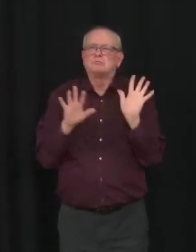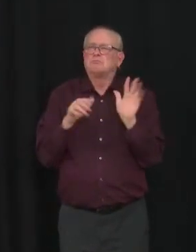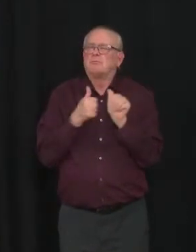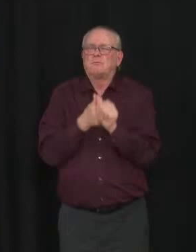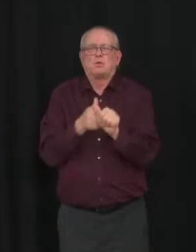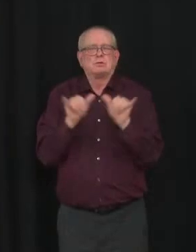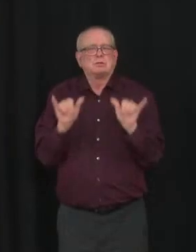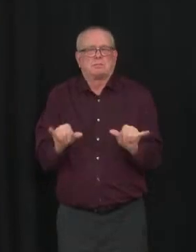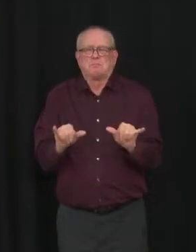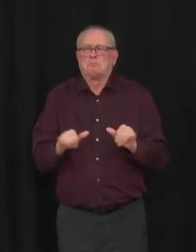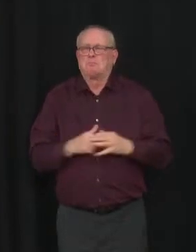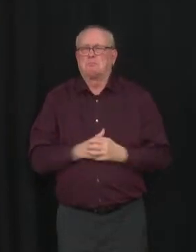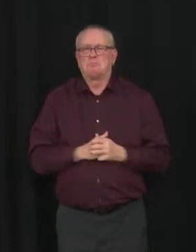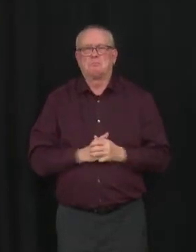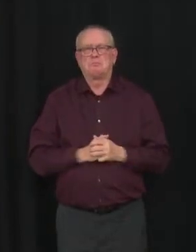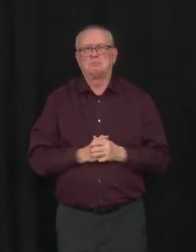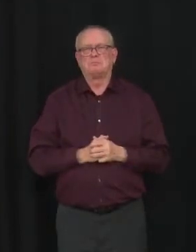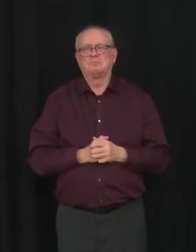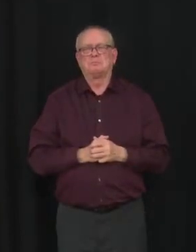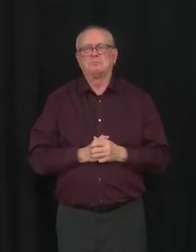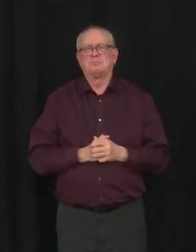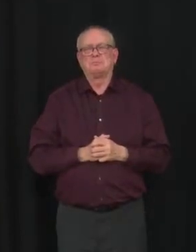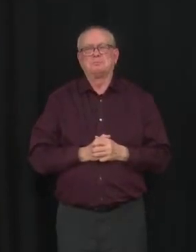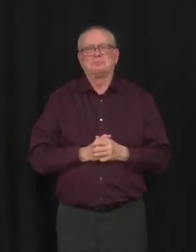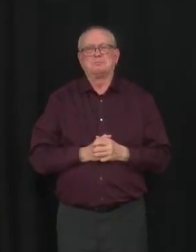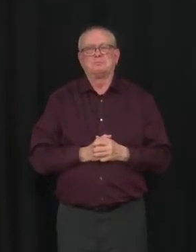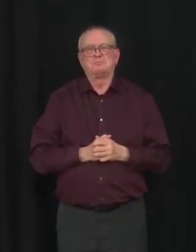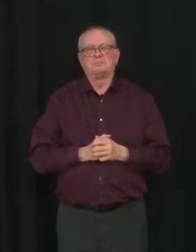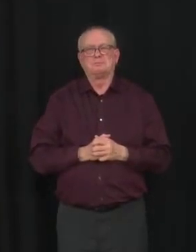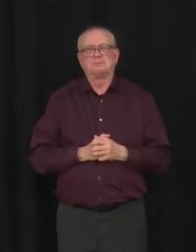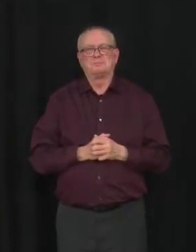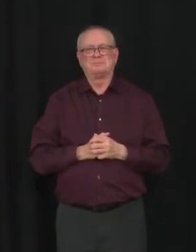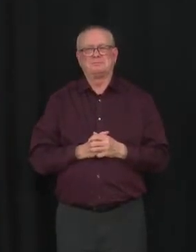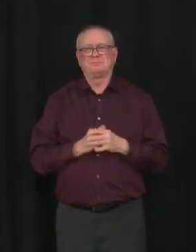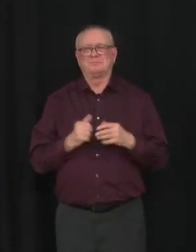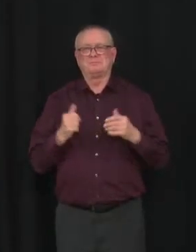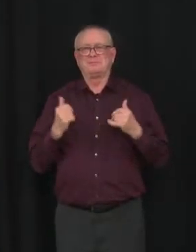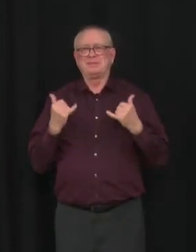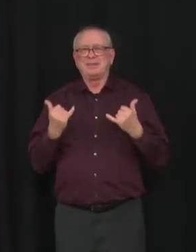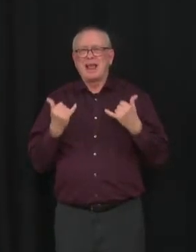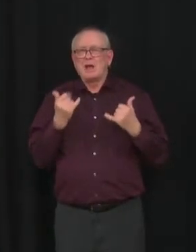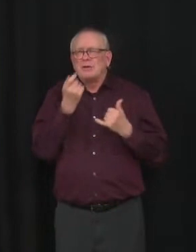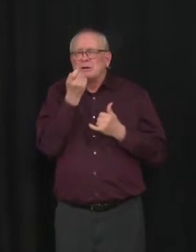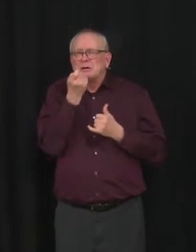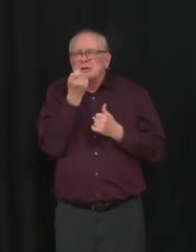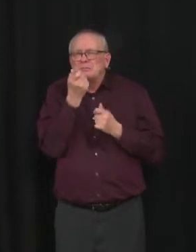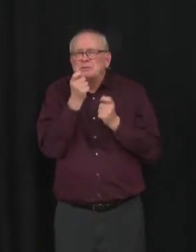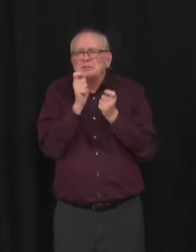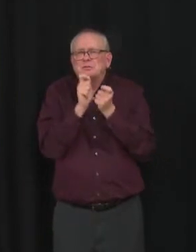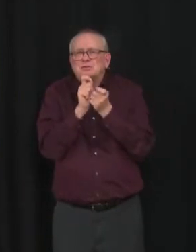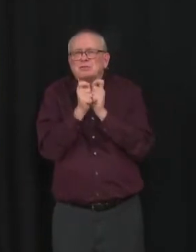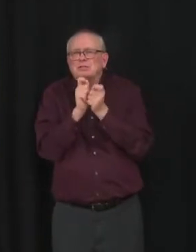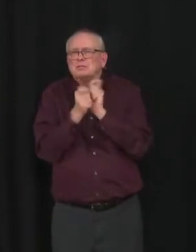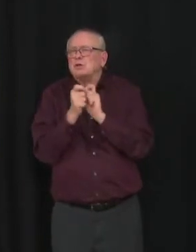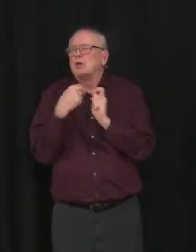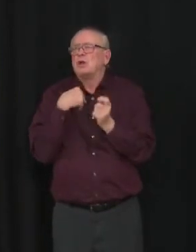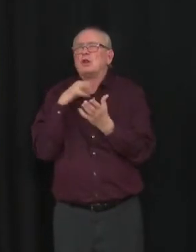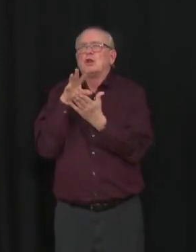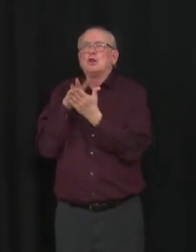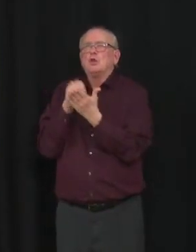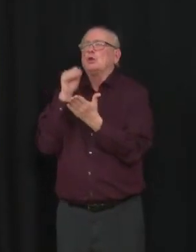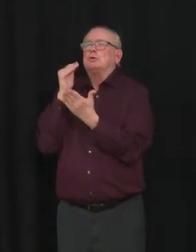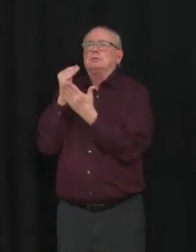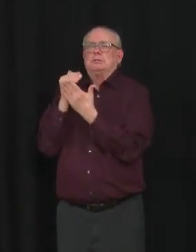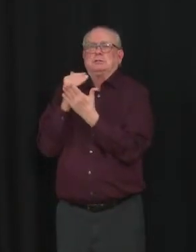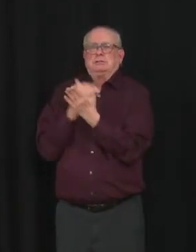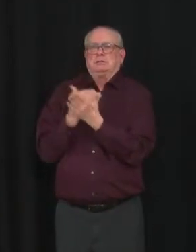mentioned, we made some very minor changes, but the legacy from the fourth wave, all of the restrictions we had in place,